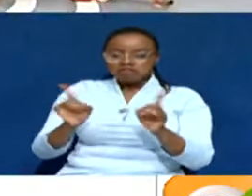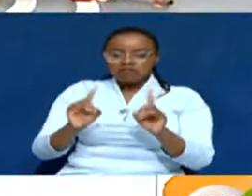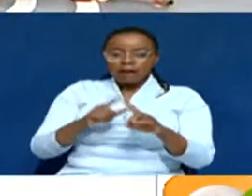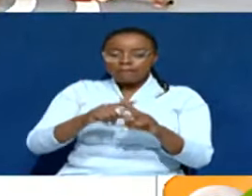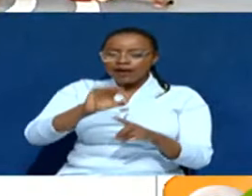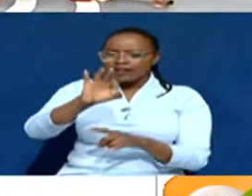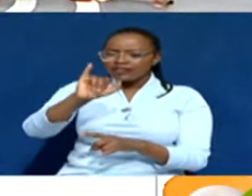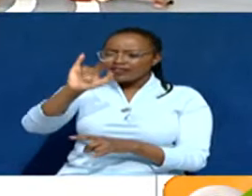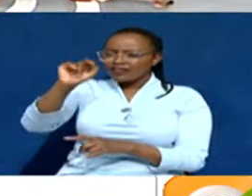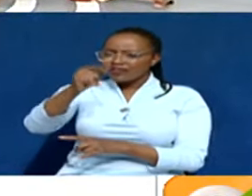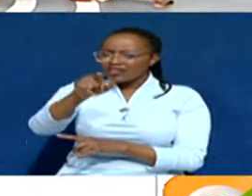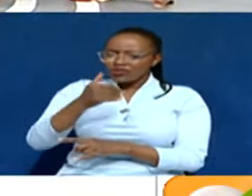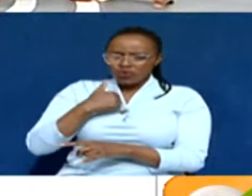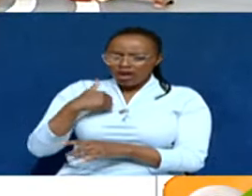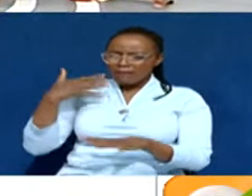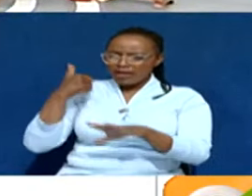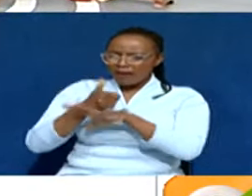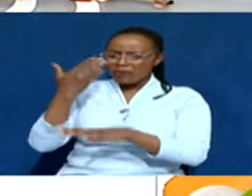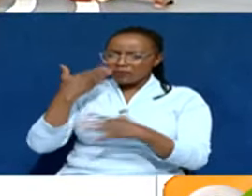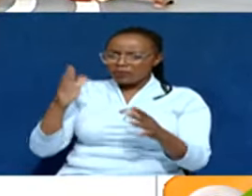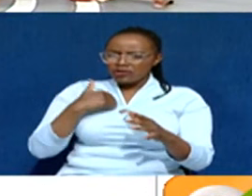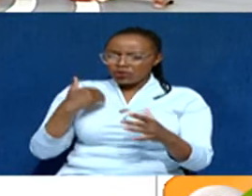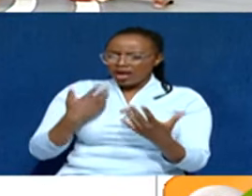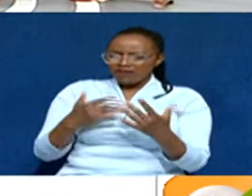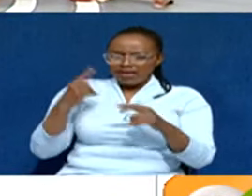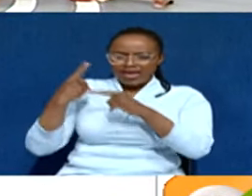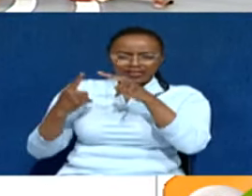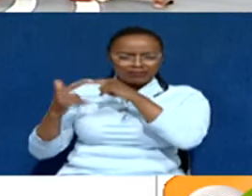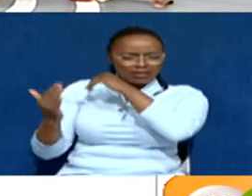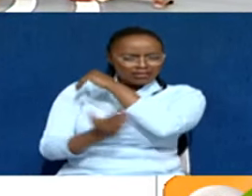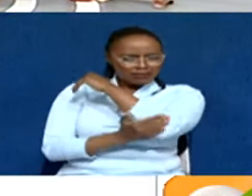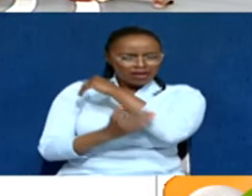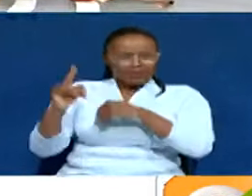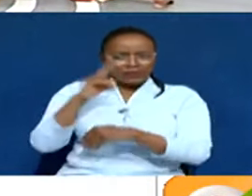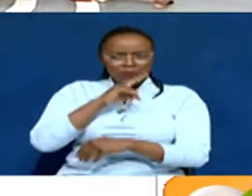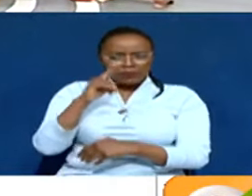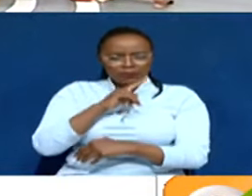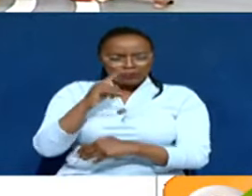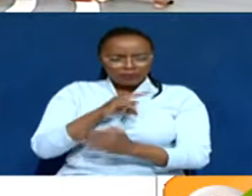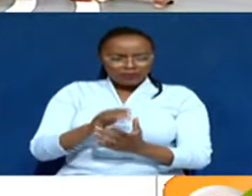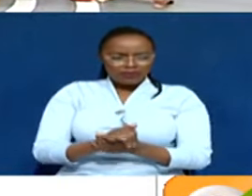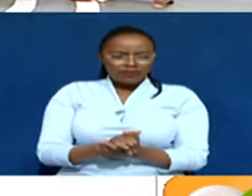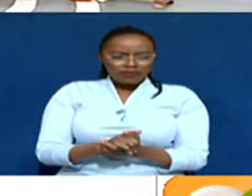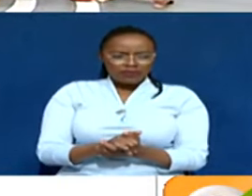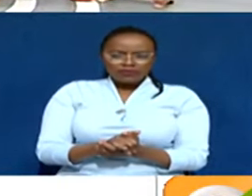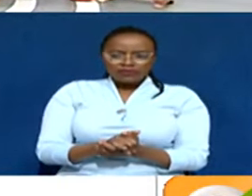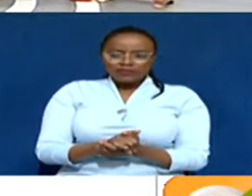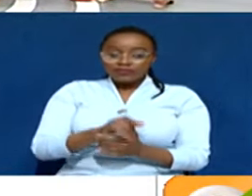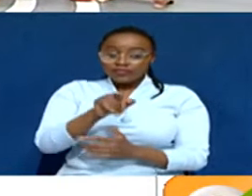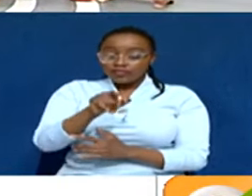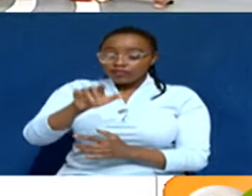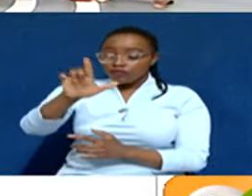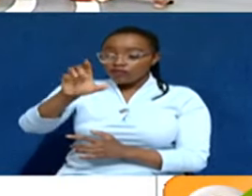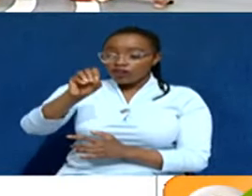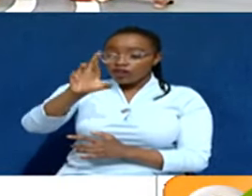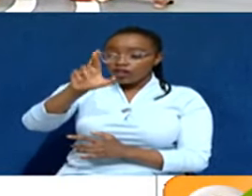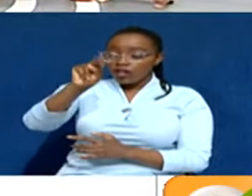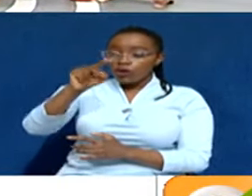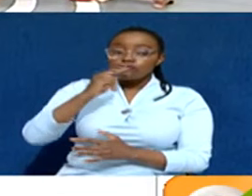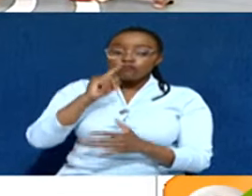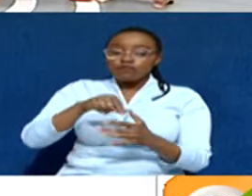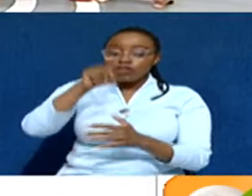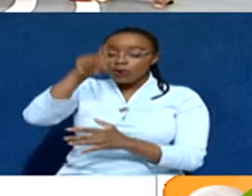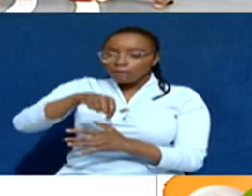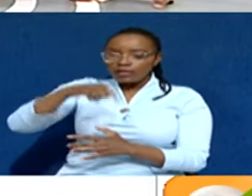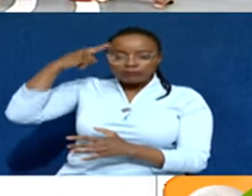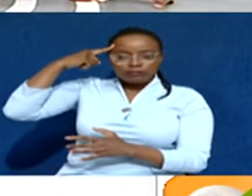But Faith, you were abused. I mean, you went through hell. Yeah, I went through hell there. It was a hell. But what Lorna is saying is, you know,